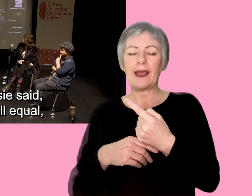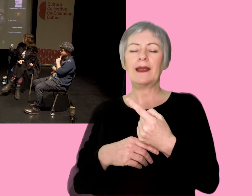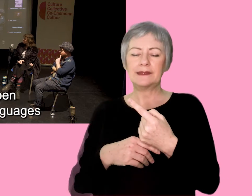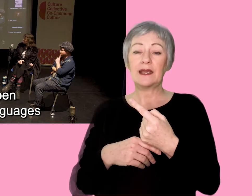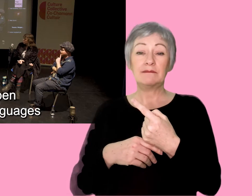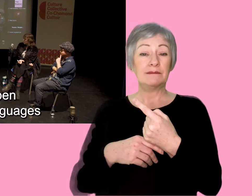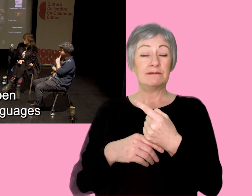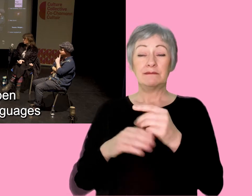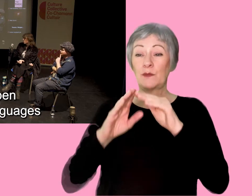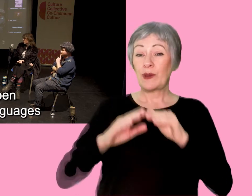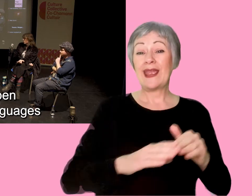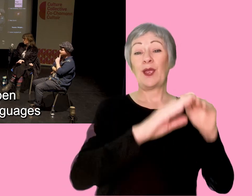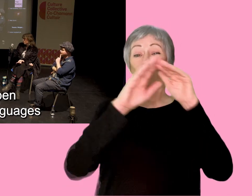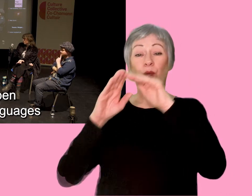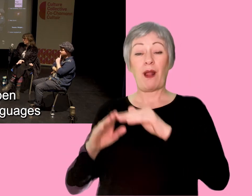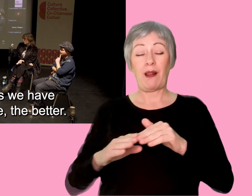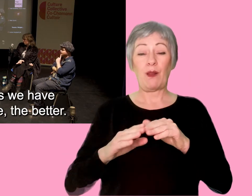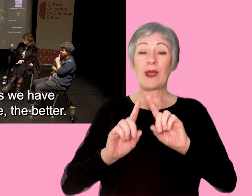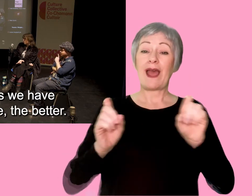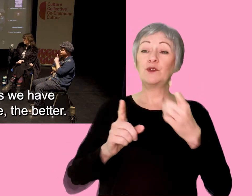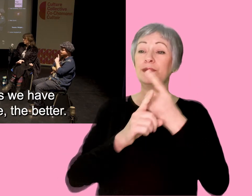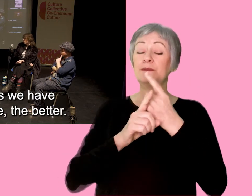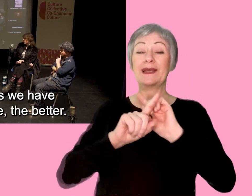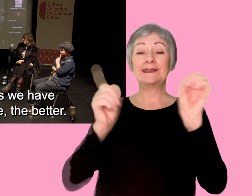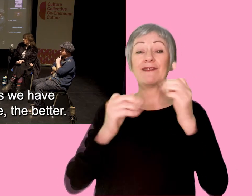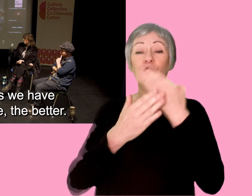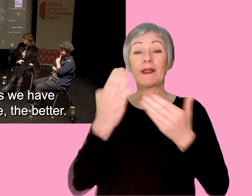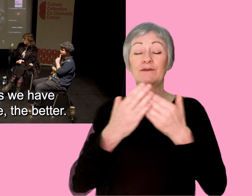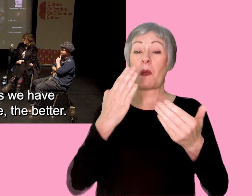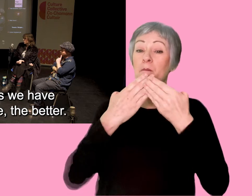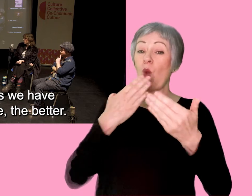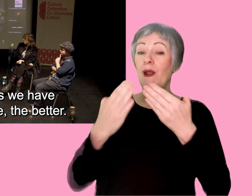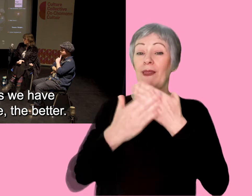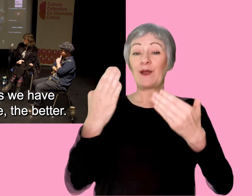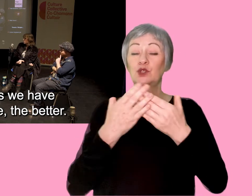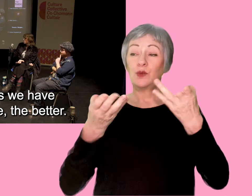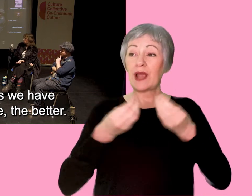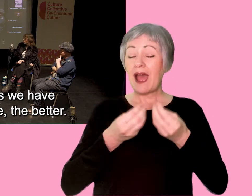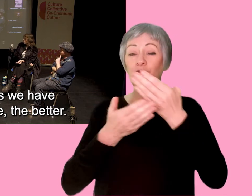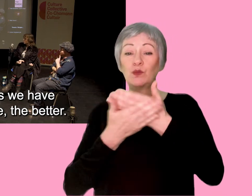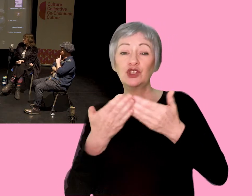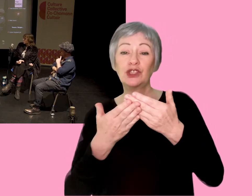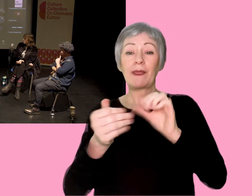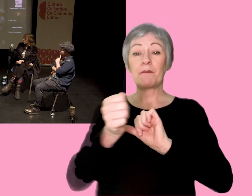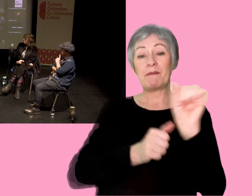all equal, just that we happen to speak different languages, and more languages we have and understand and share, the